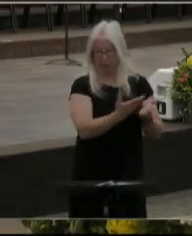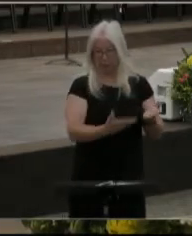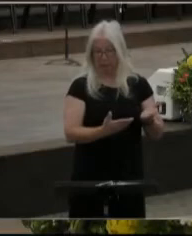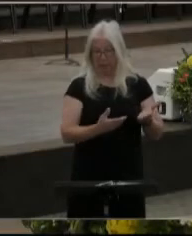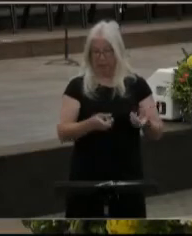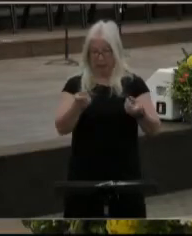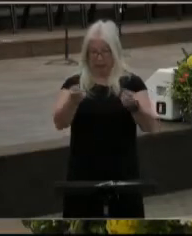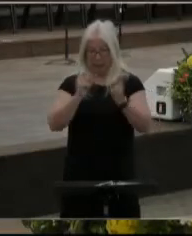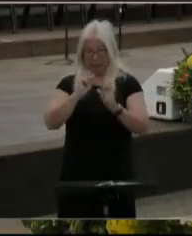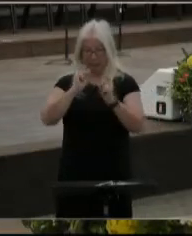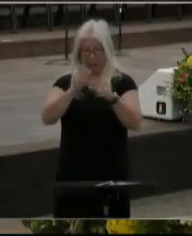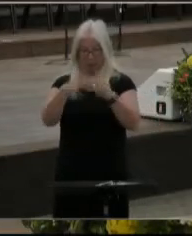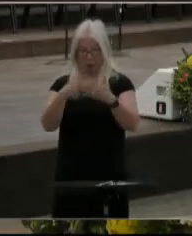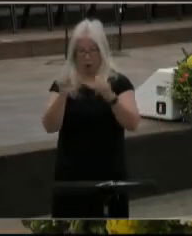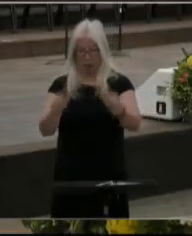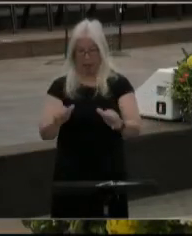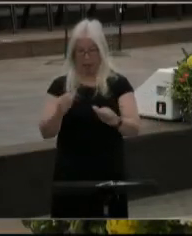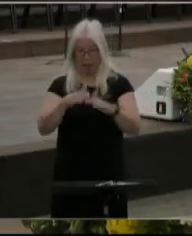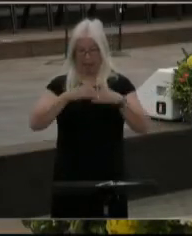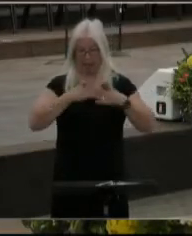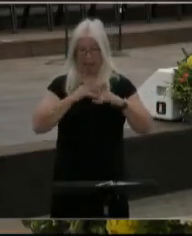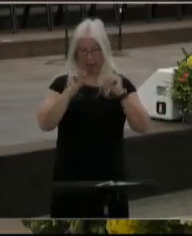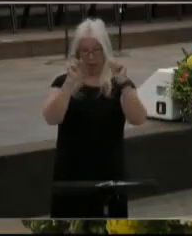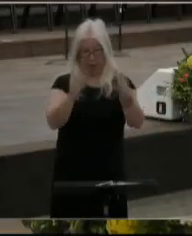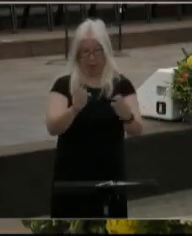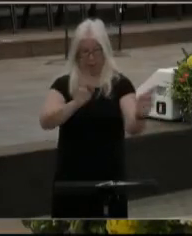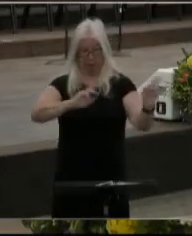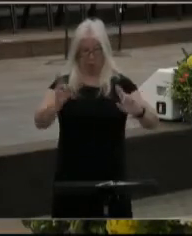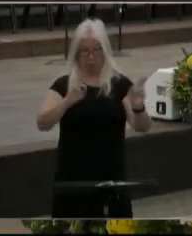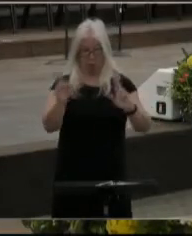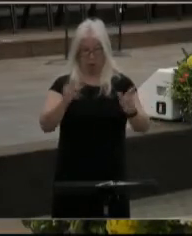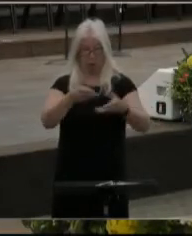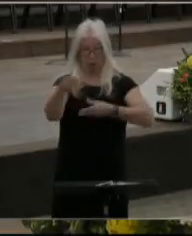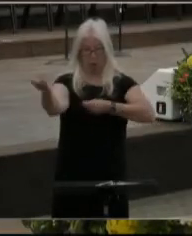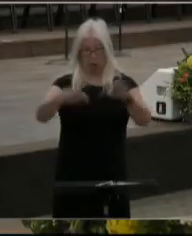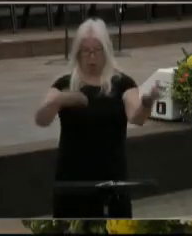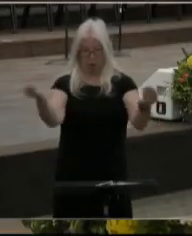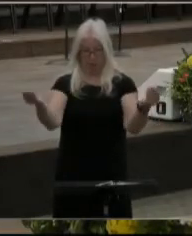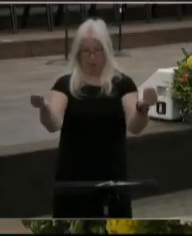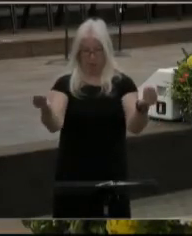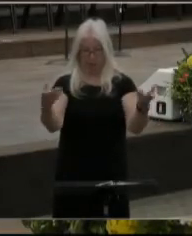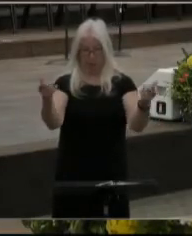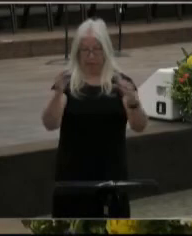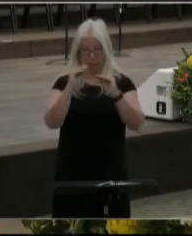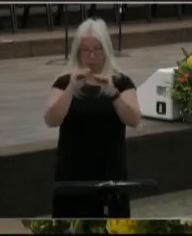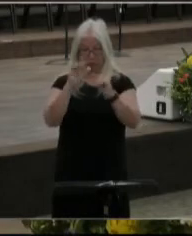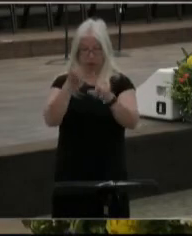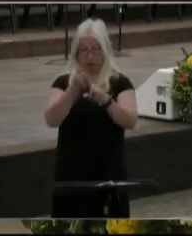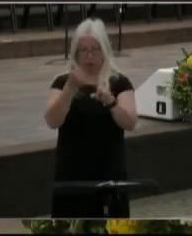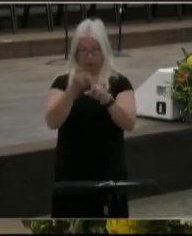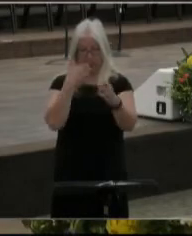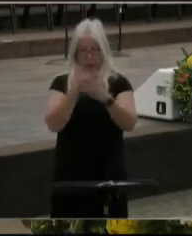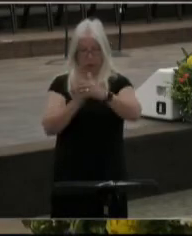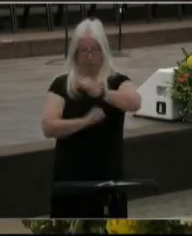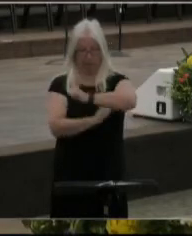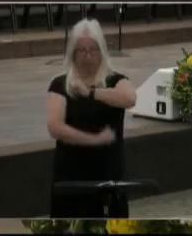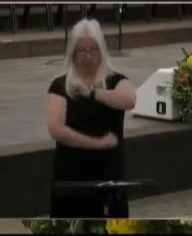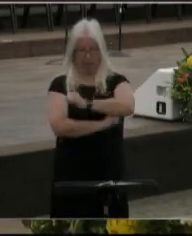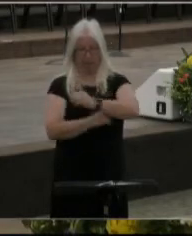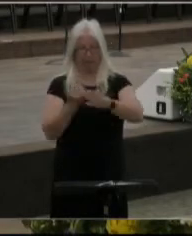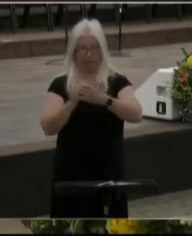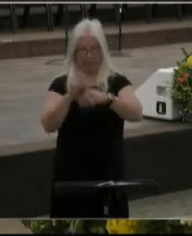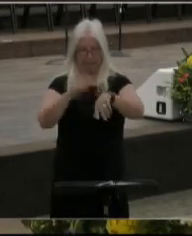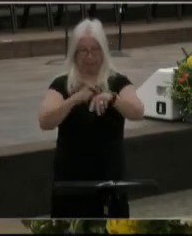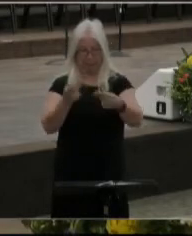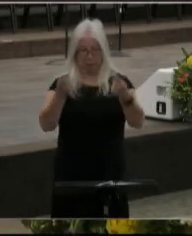And give all you can, be glad to give and ready to distribute. Lay up in store for yourselves a good foundation against the